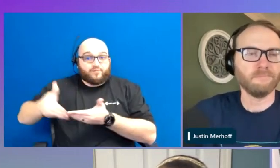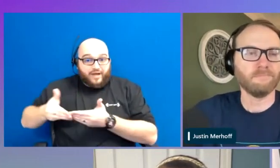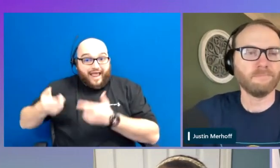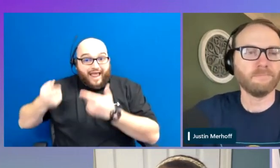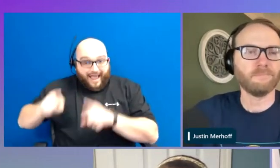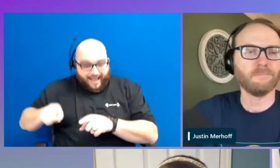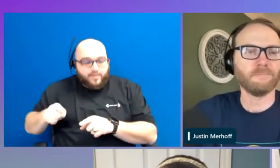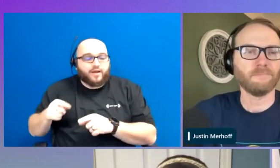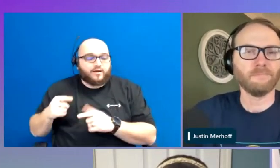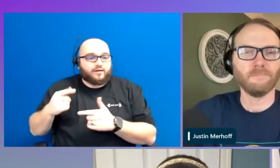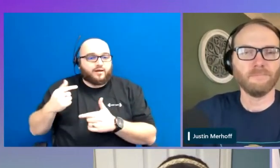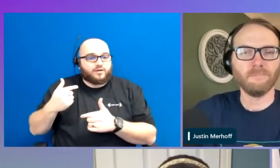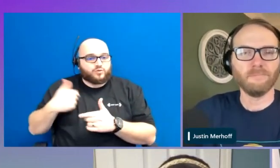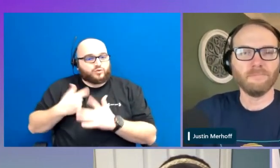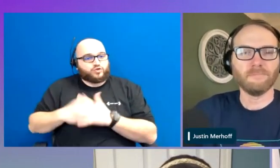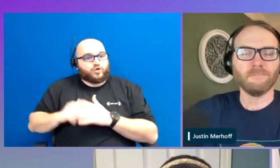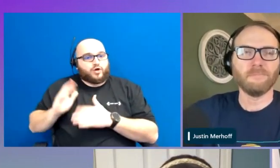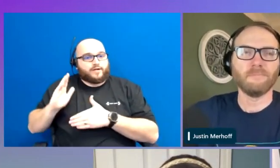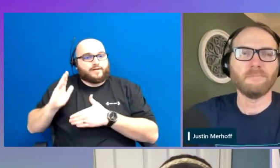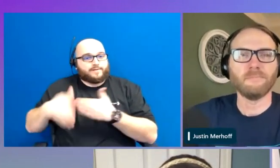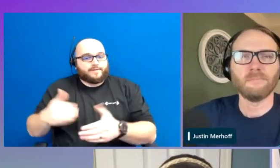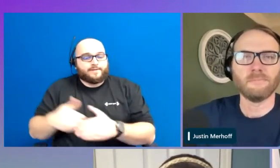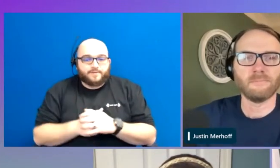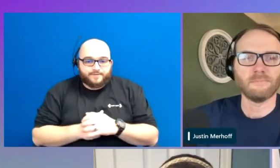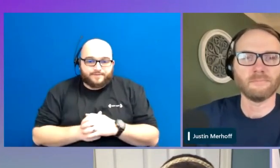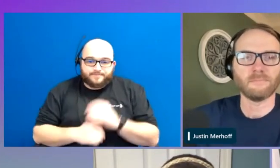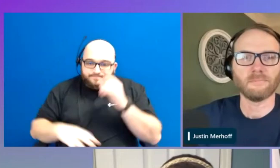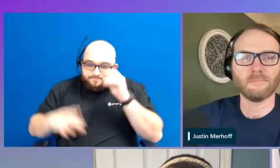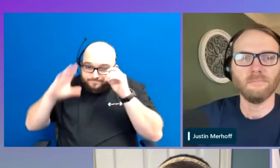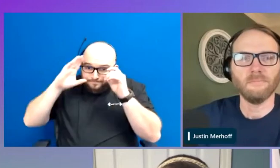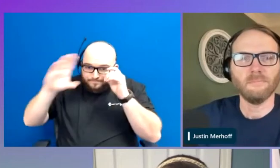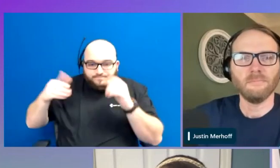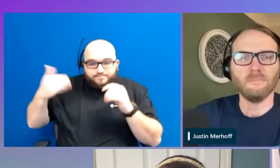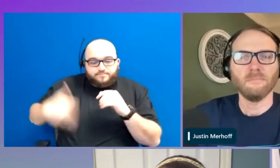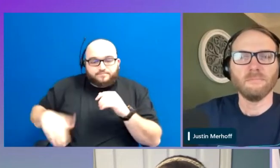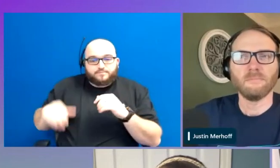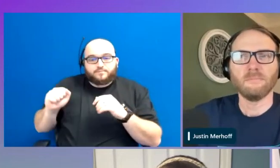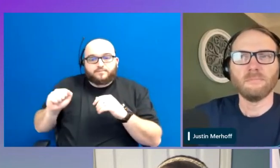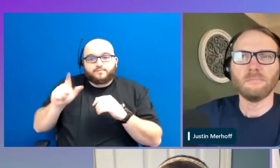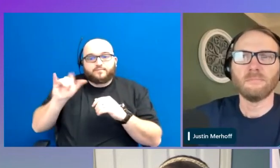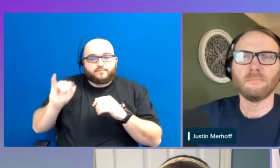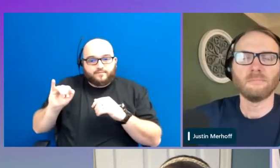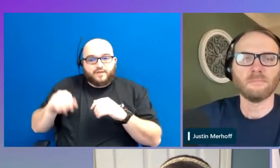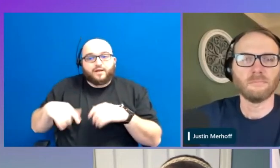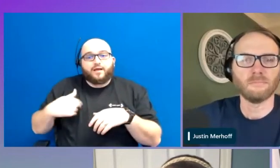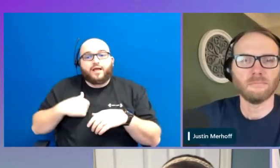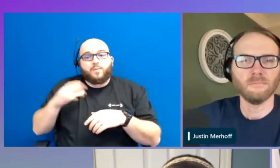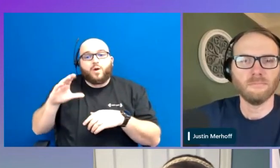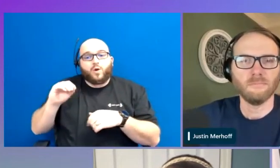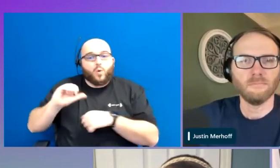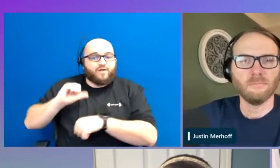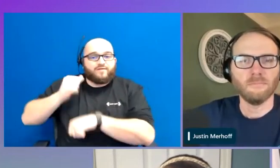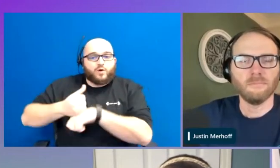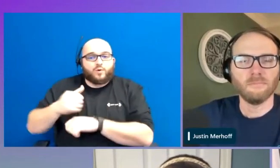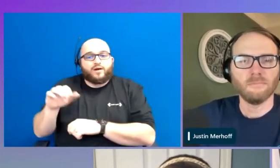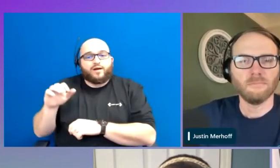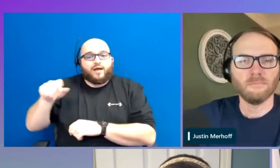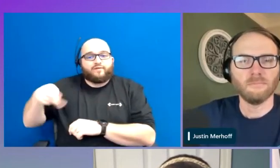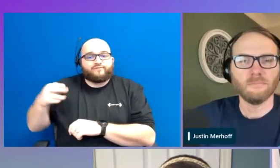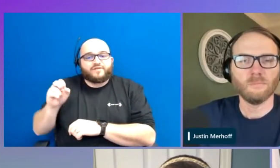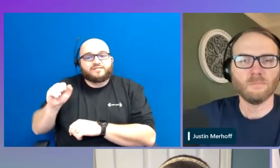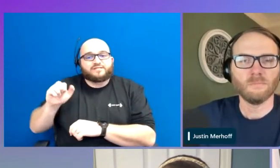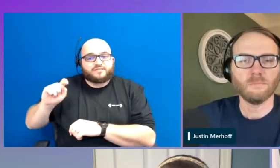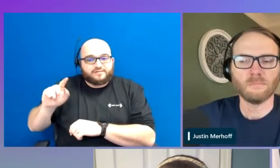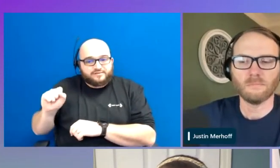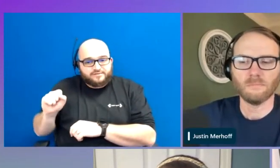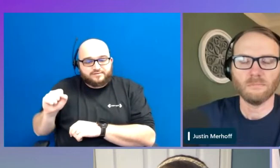Hi, it's really good to be here. Yeah, I'm Ali. I'm co-founder at Pheasant, and our mission